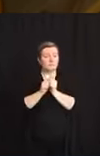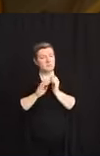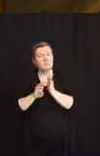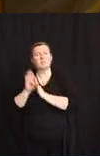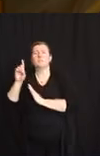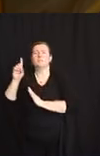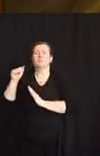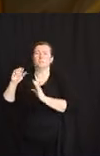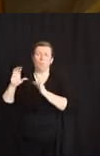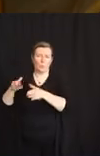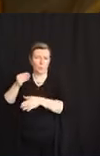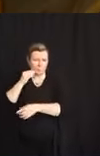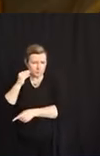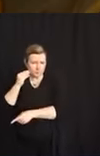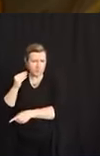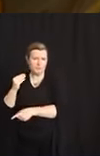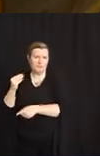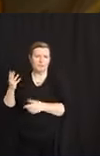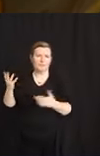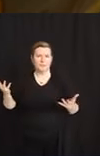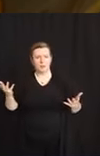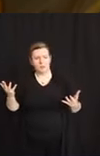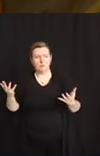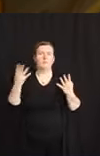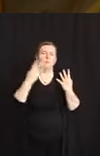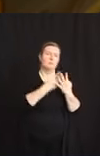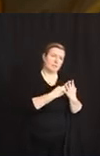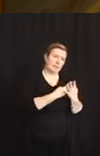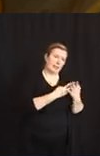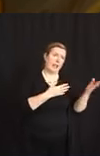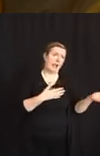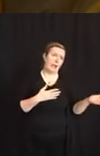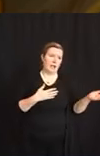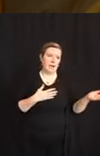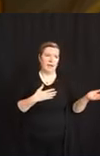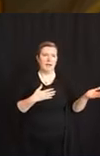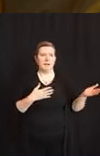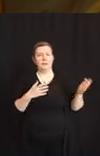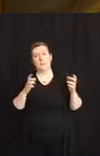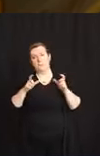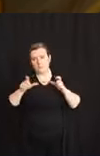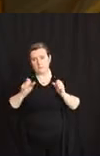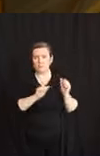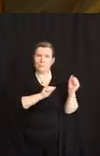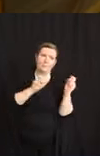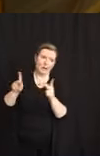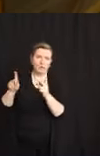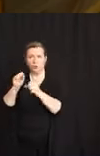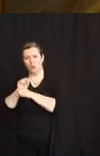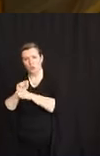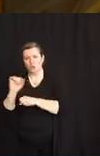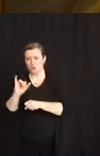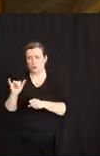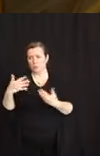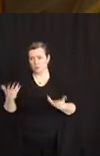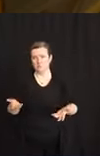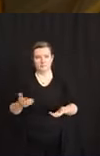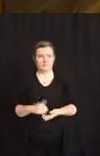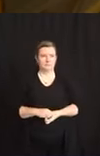also trying to get people back to work. And then we have a full testing strategy for the larger group, which could